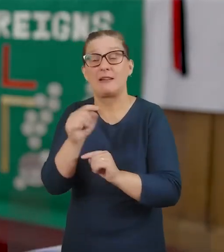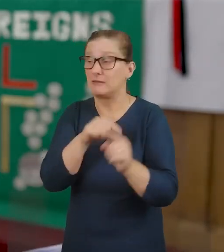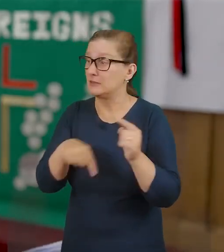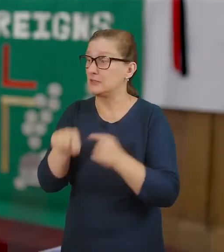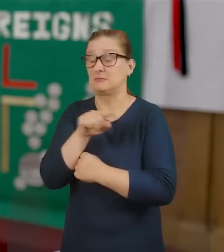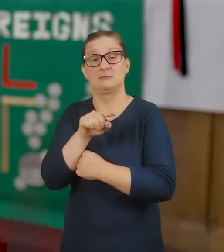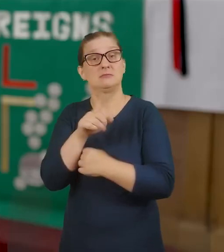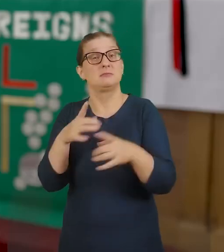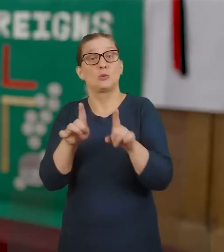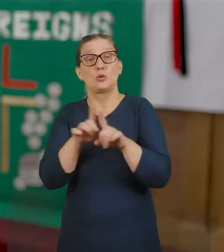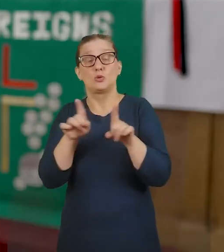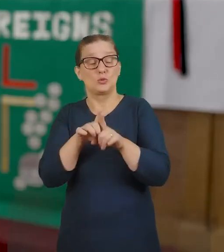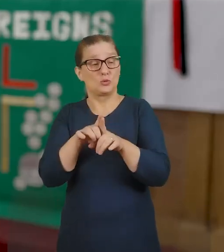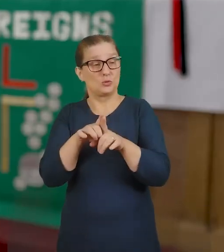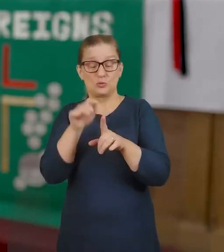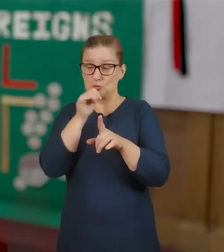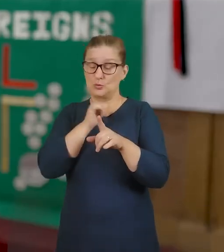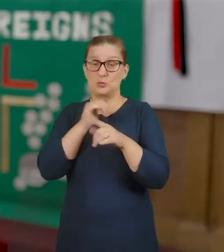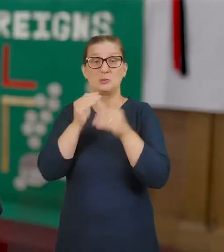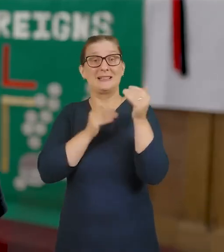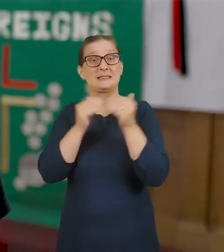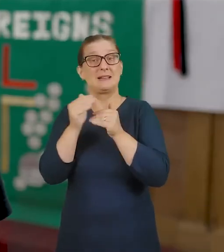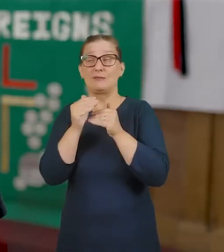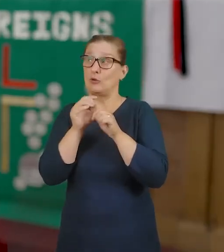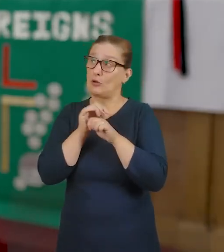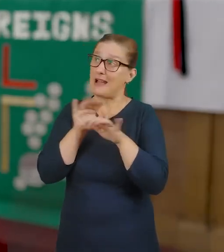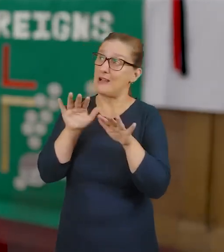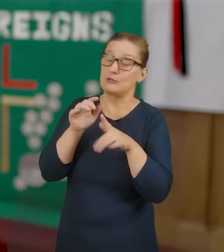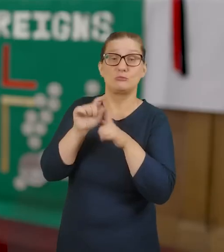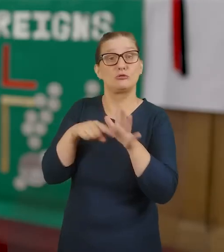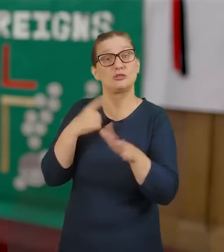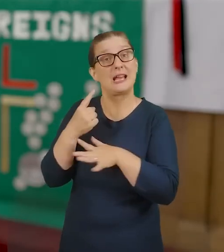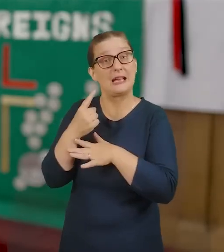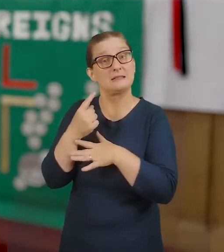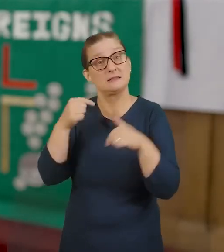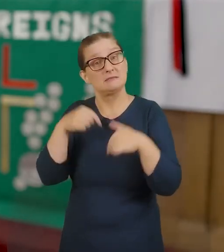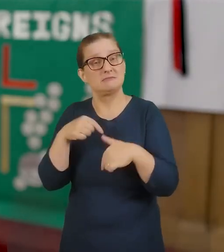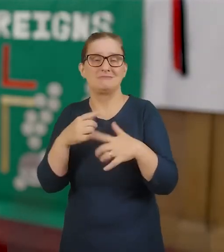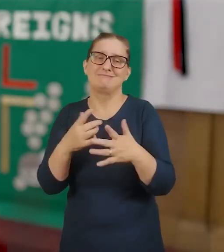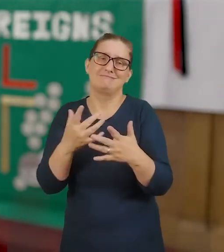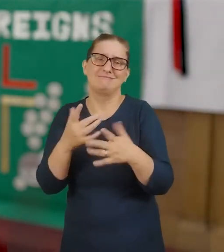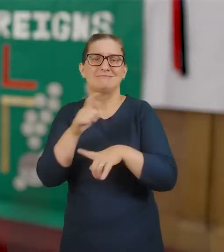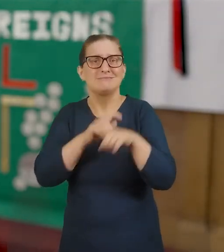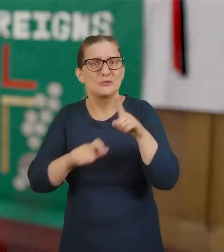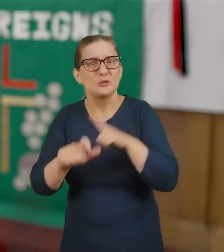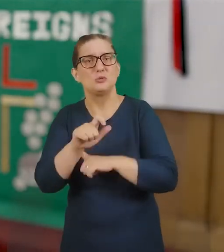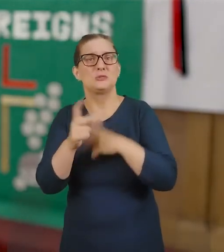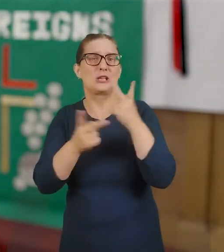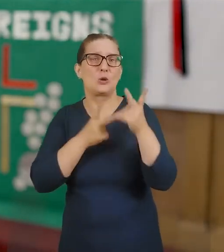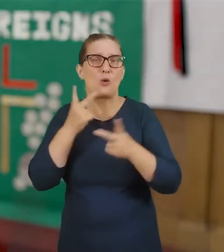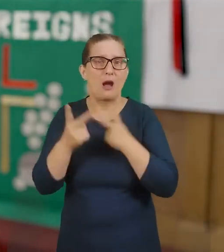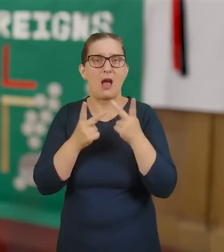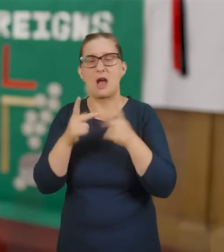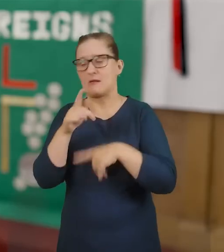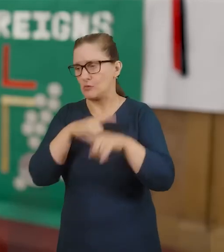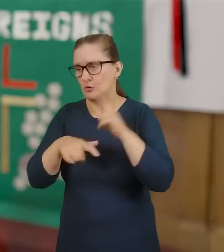initiatives across the parish. But we also use our building for outreach projects that we have here, such as a